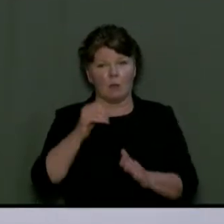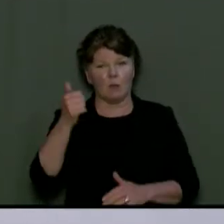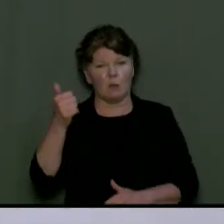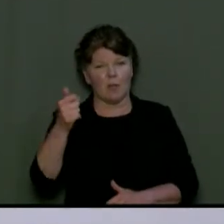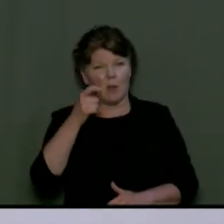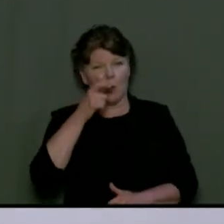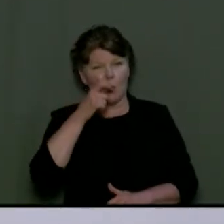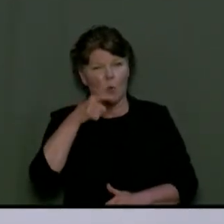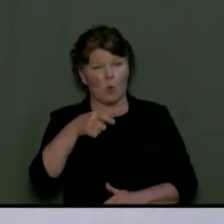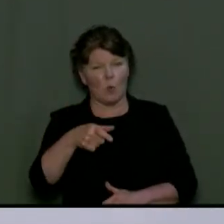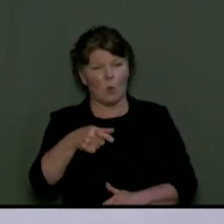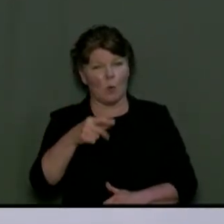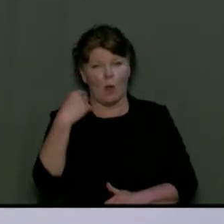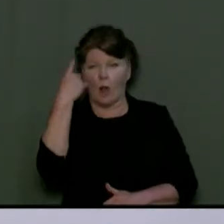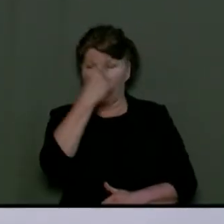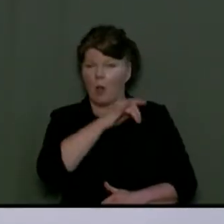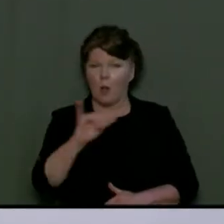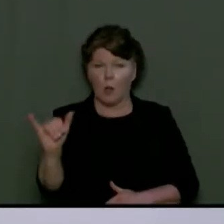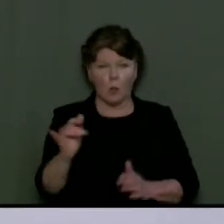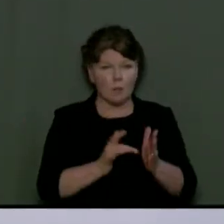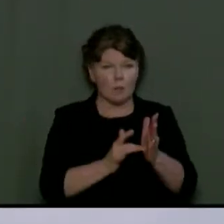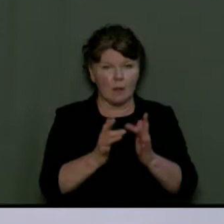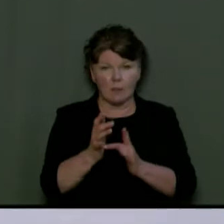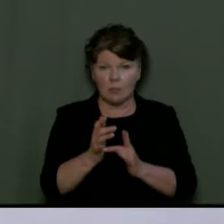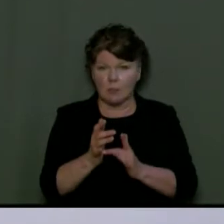He looks like Jesus, I know.